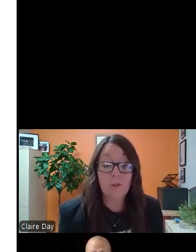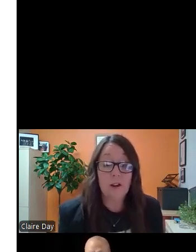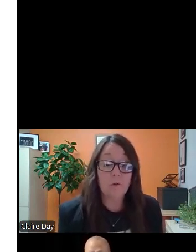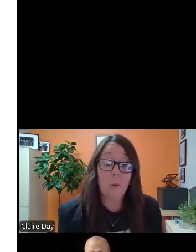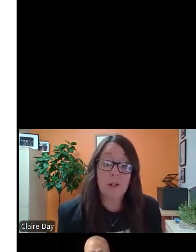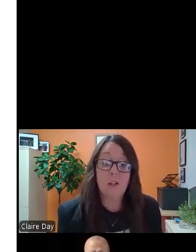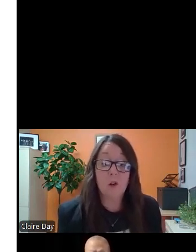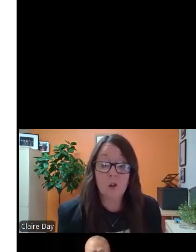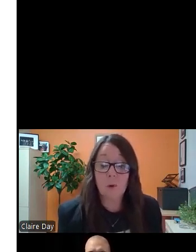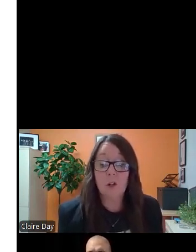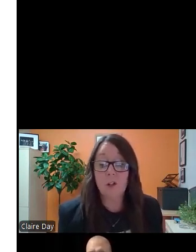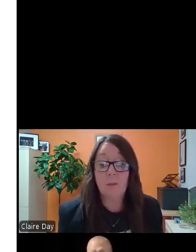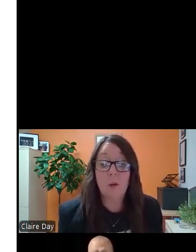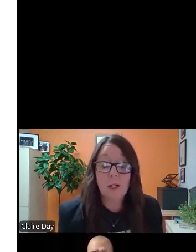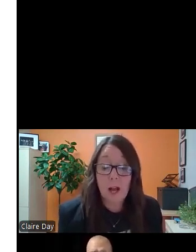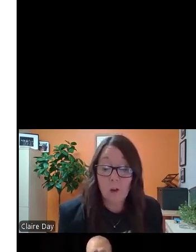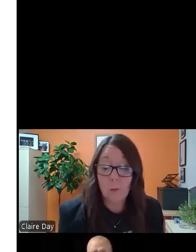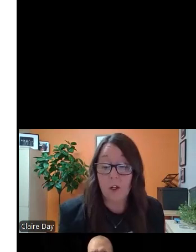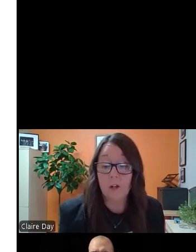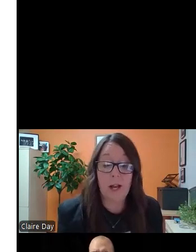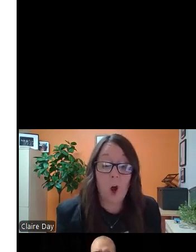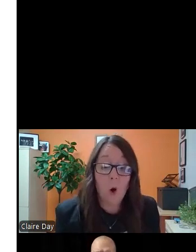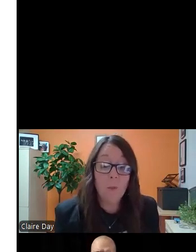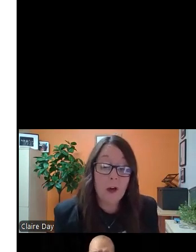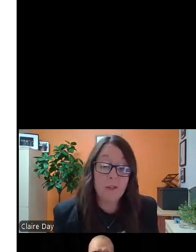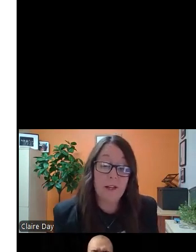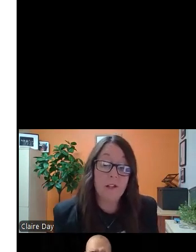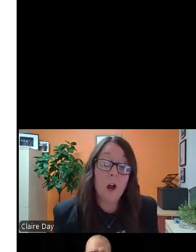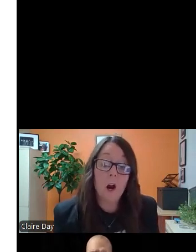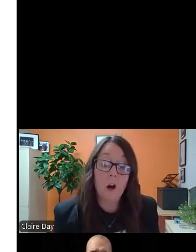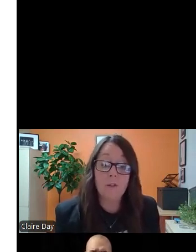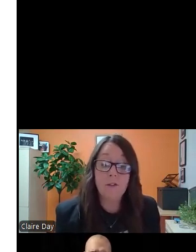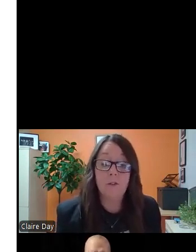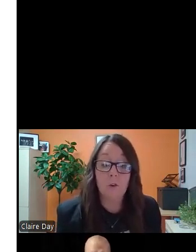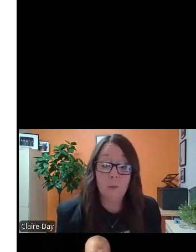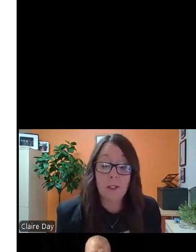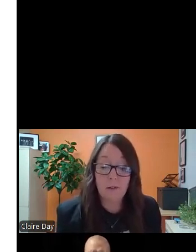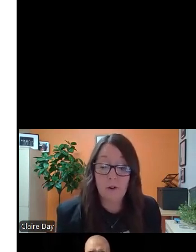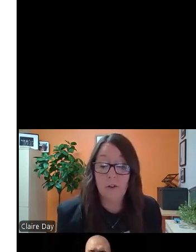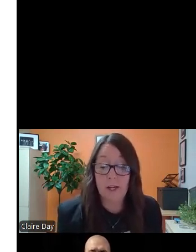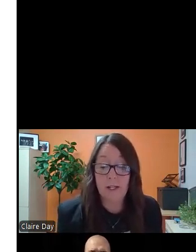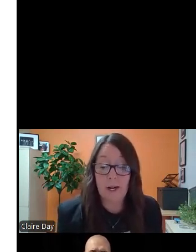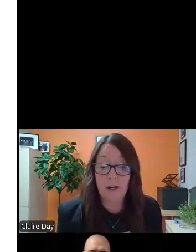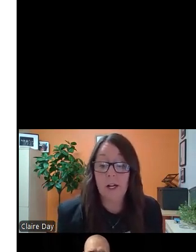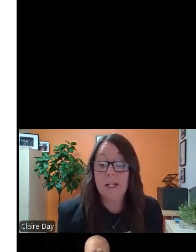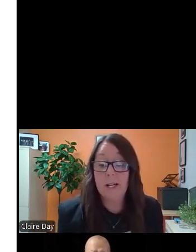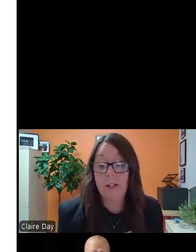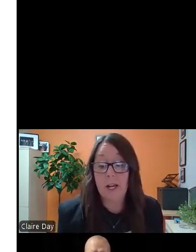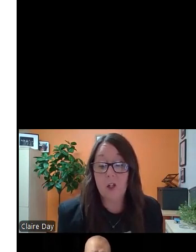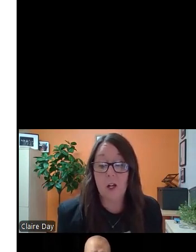those surveyed reported that social workers, community health workers, and home health aides are often formally involved in